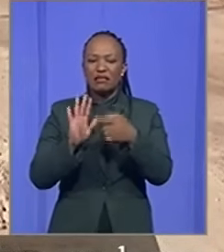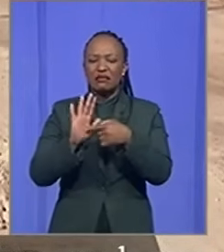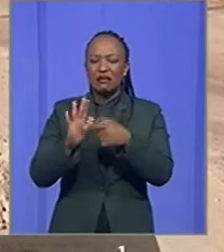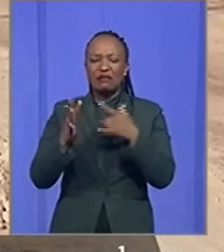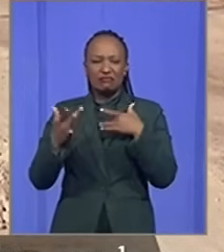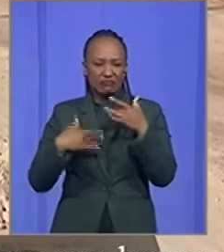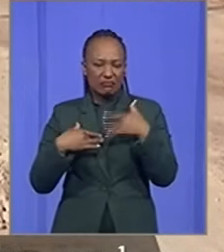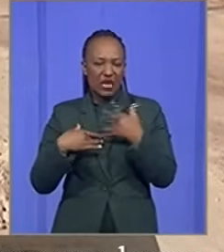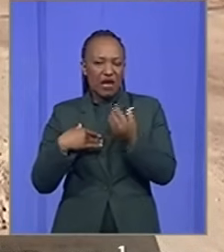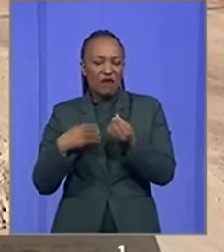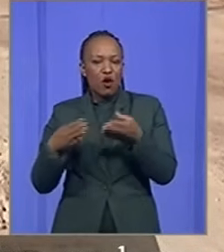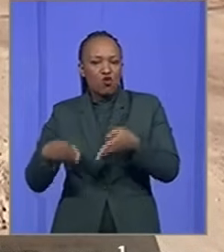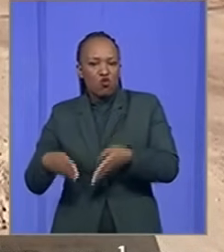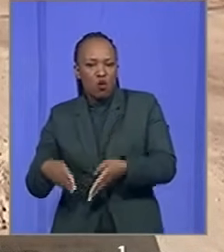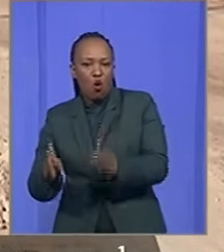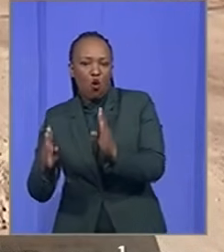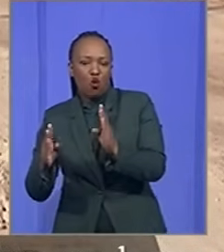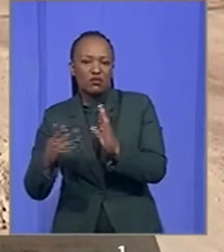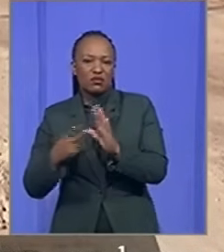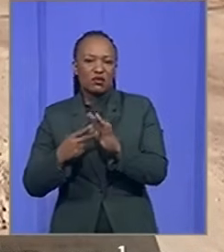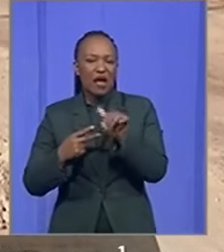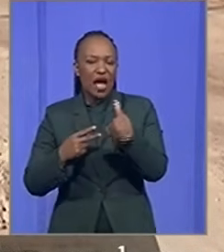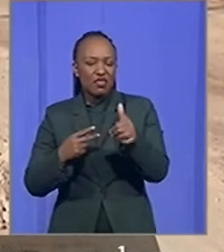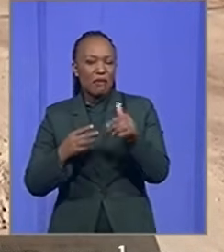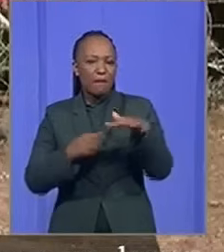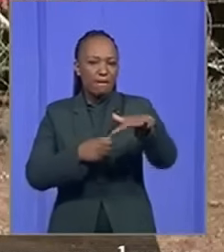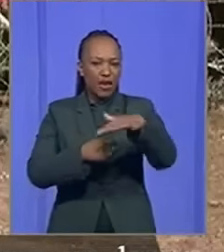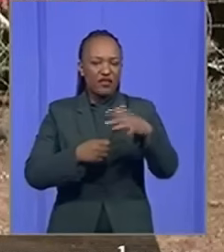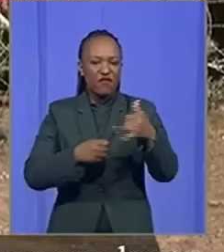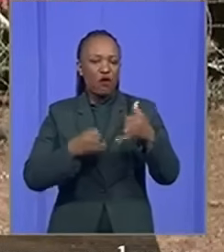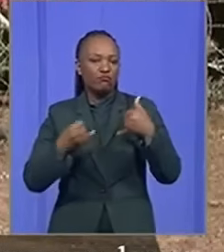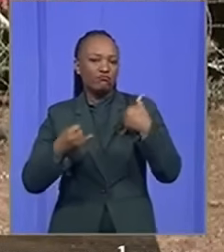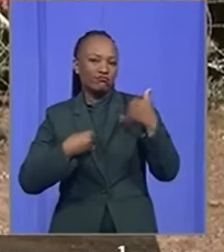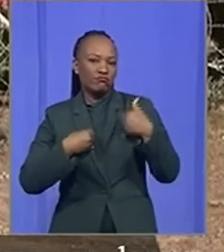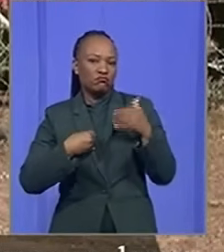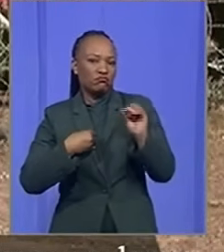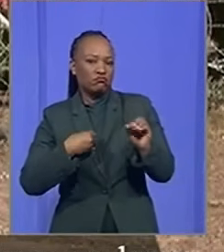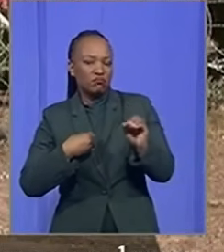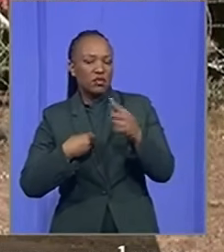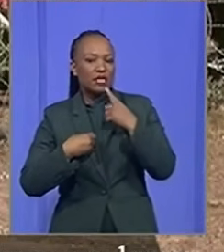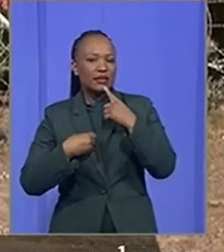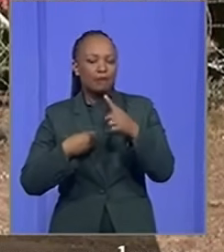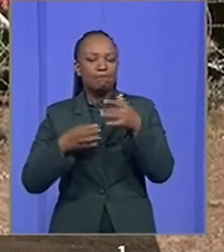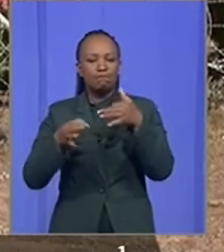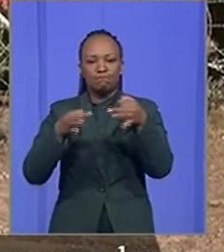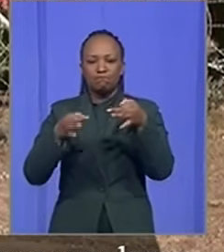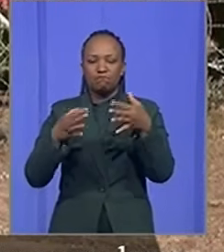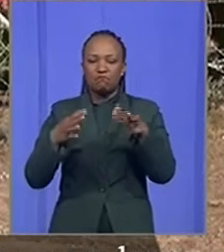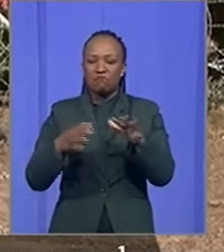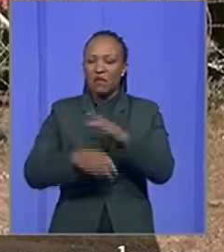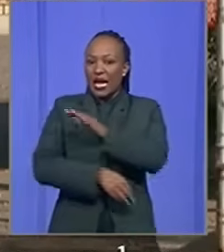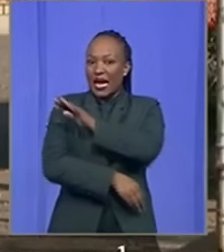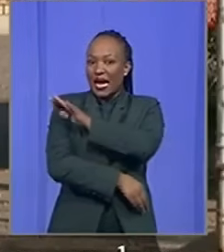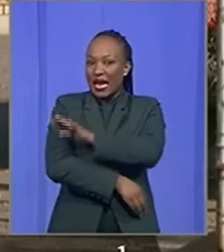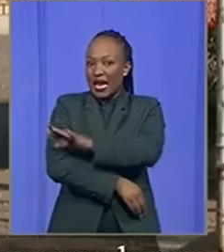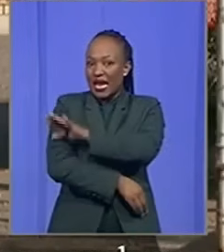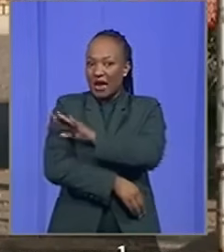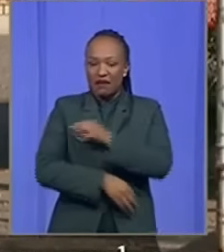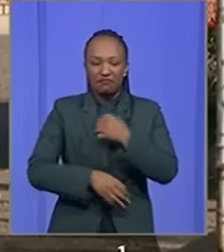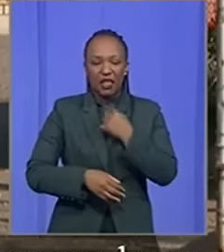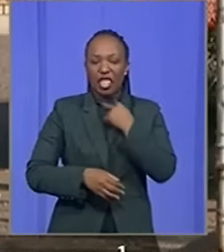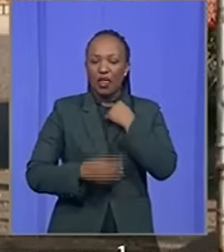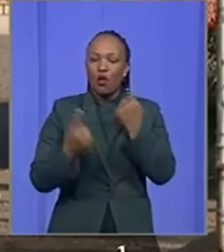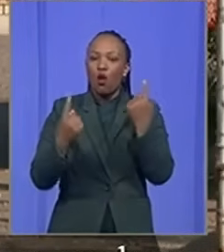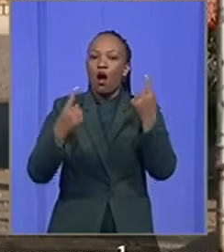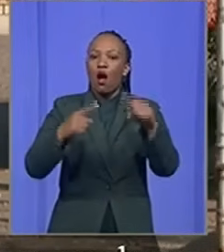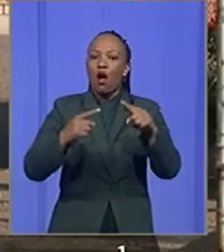ya tlhokeho ya ditsela le dibaka tsa ho ithapolla. Ba boetse ba hlalosa ha ba sa kgone ho fihlella kliniki ena nakong ya